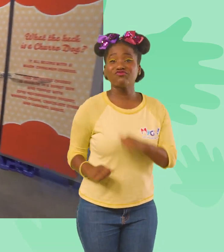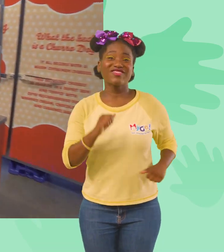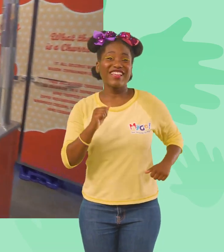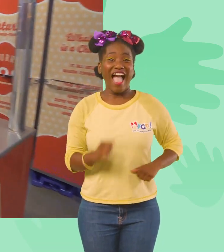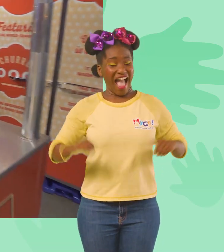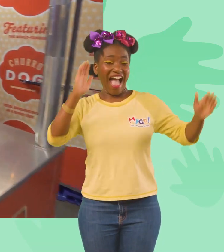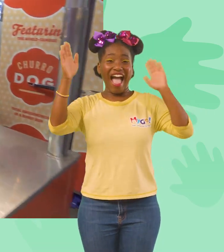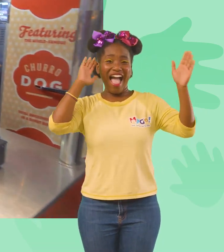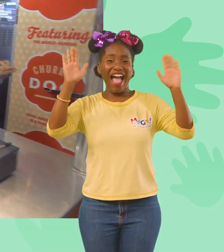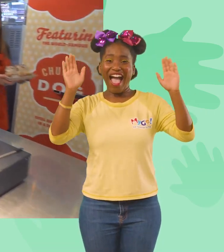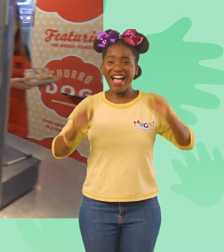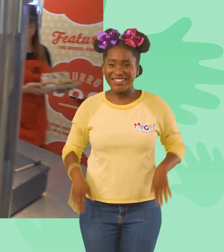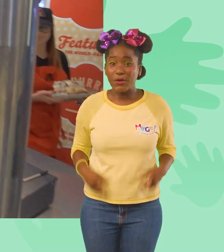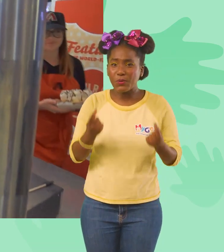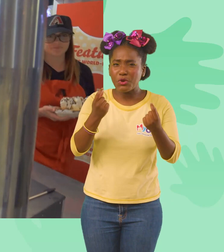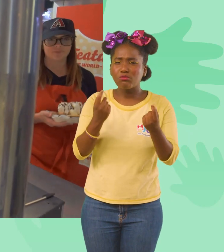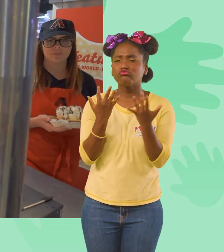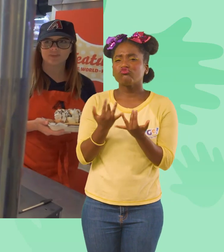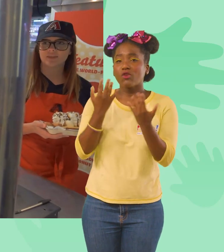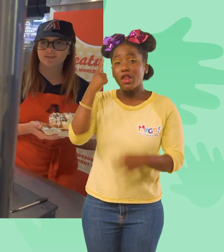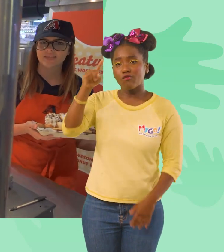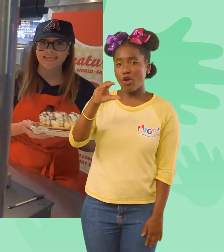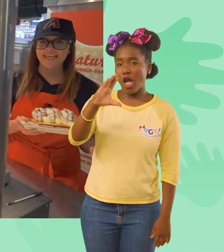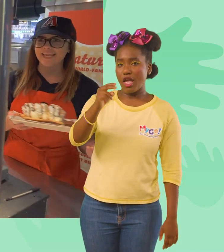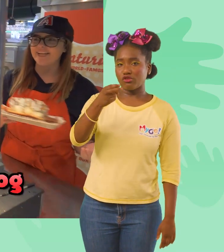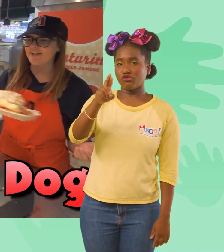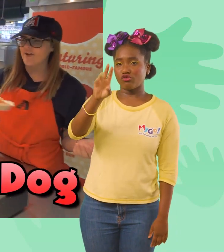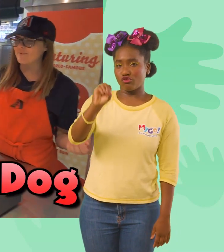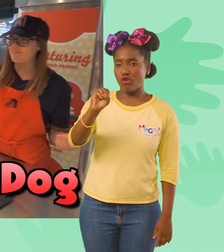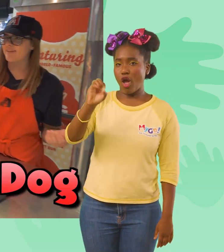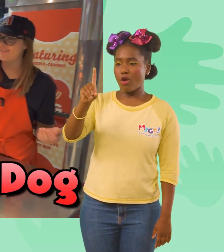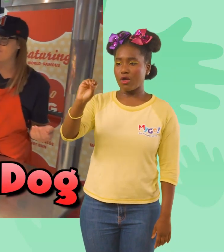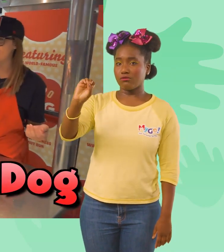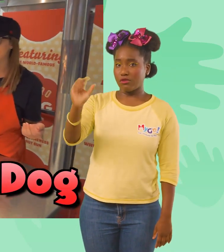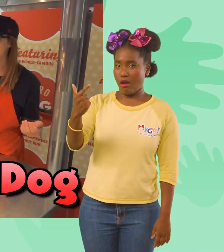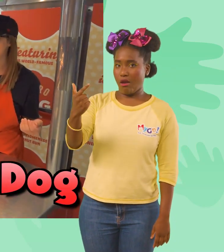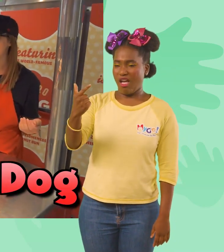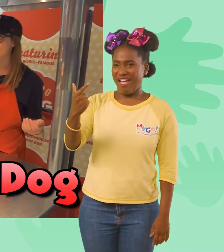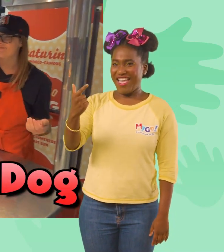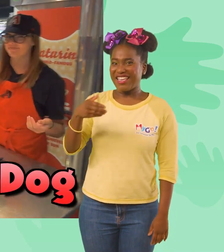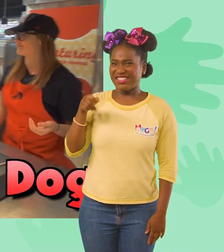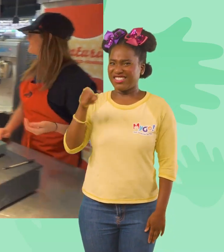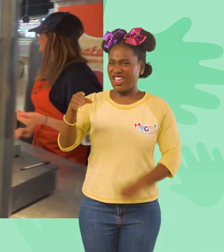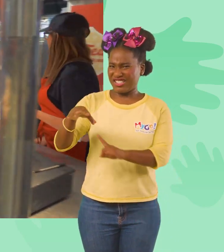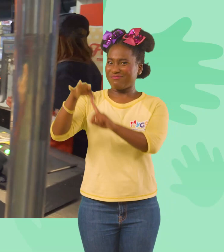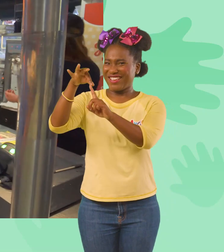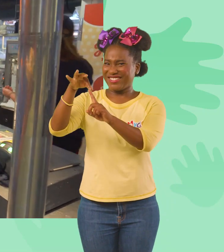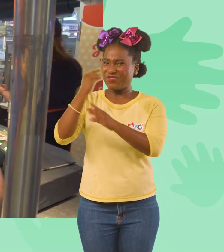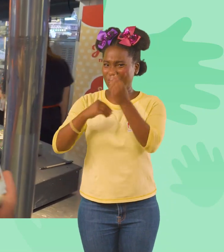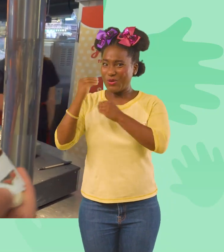Oh, hey! I'm just waiting for a churro dog. It's their specialty. Here you go, Blippi, enjoy. Ooh, thank you.